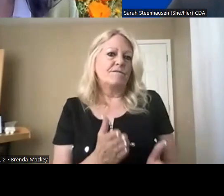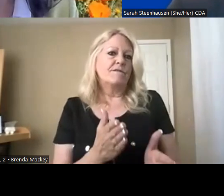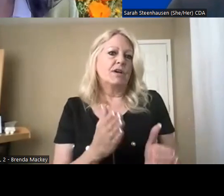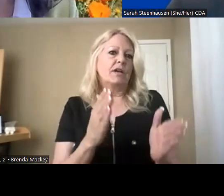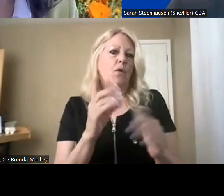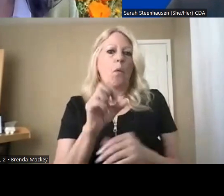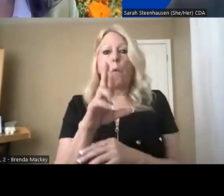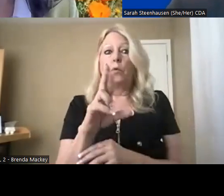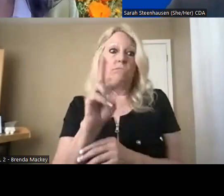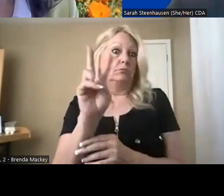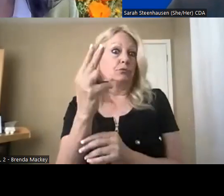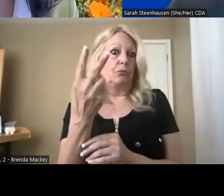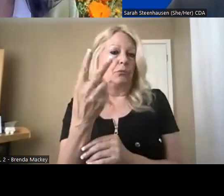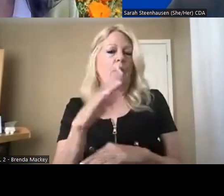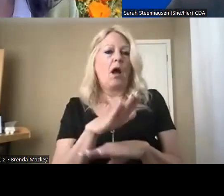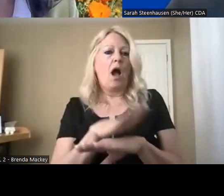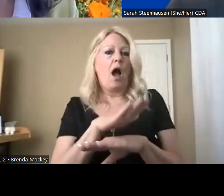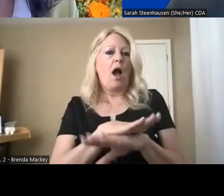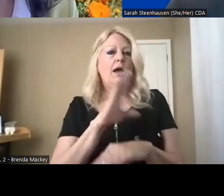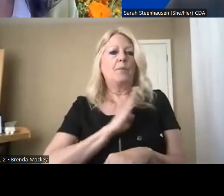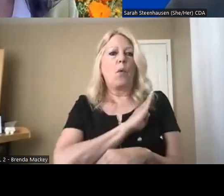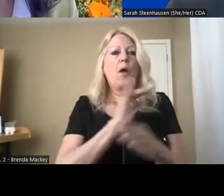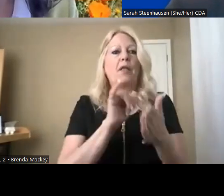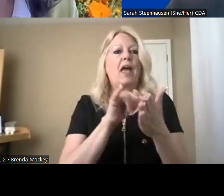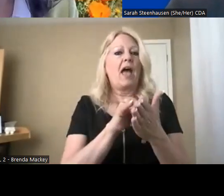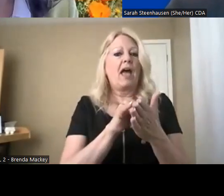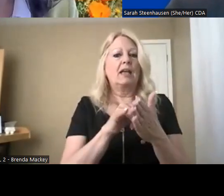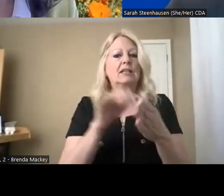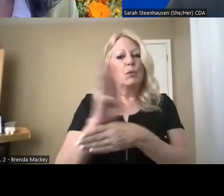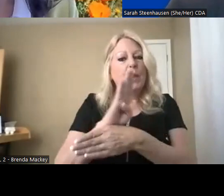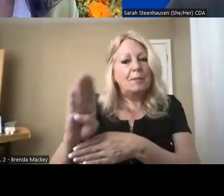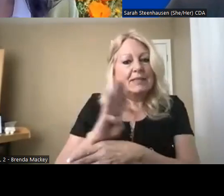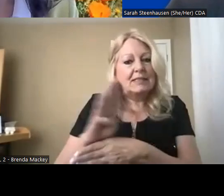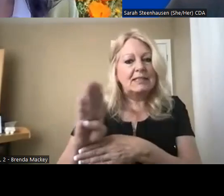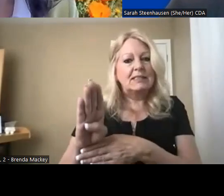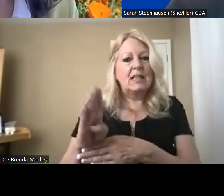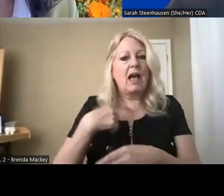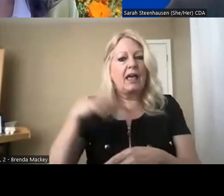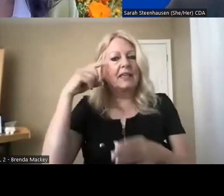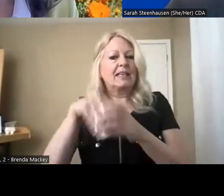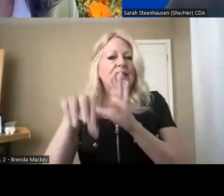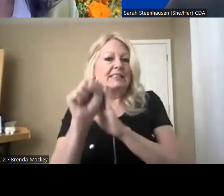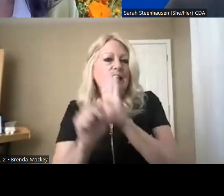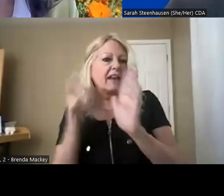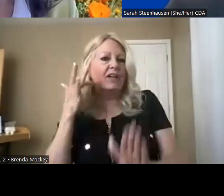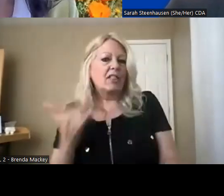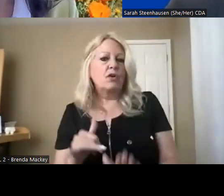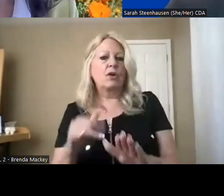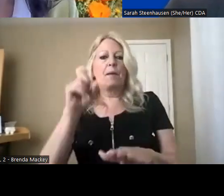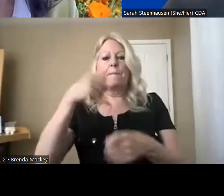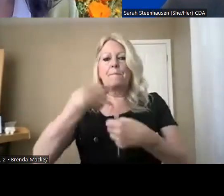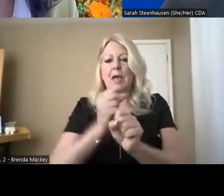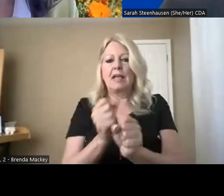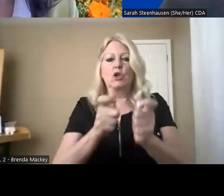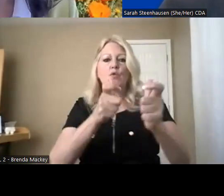every health plan board doing business in the state of California. I think it makes a huge difference to have more than